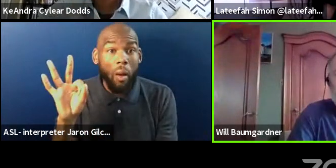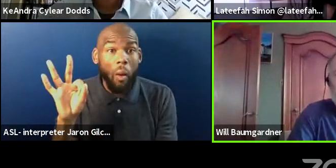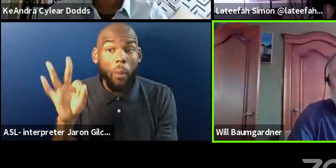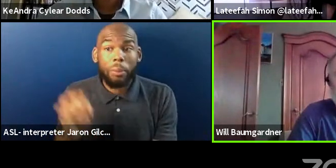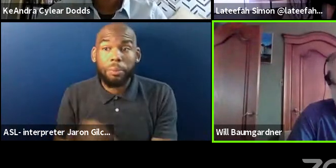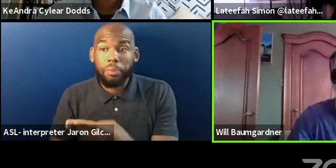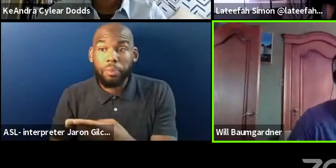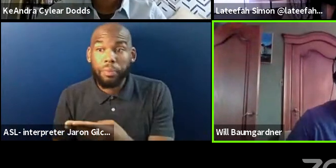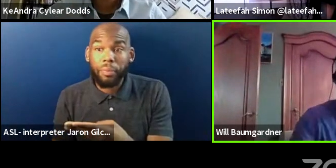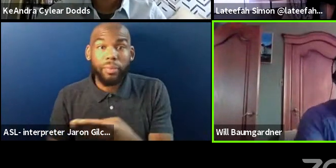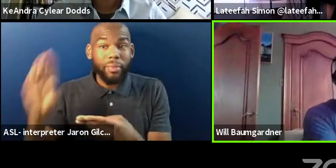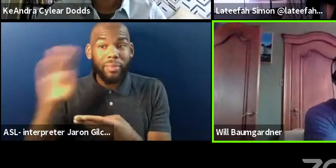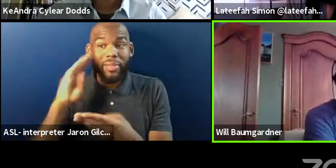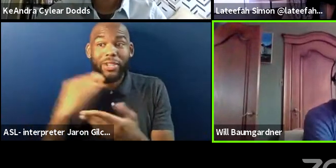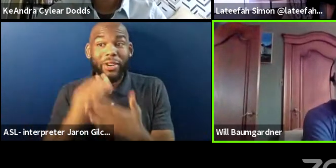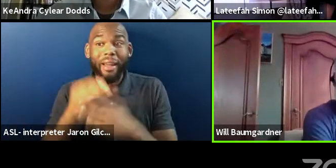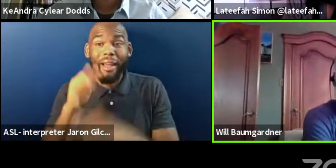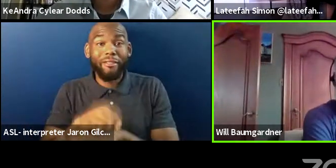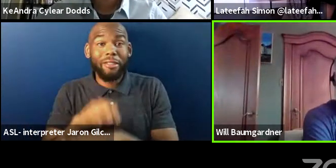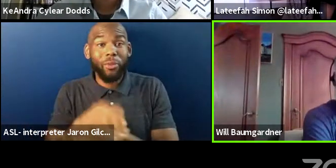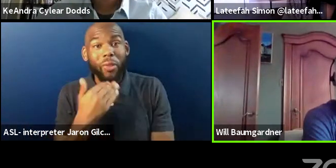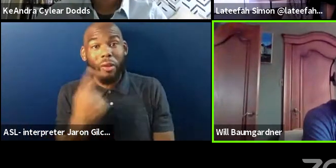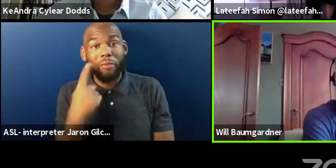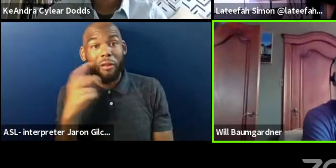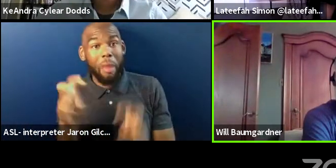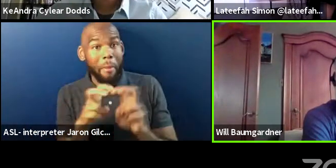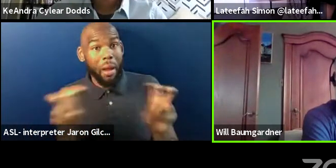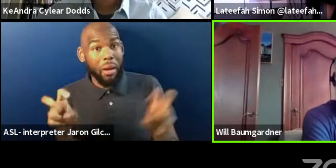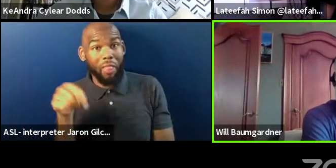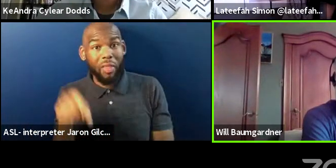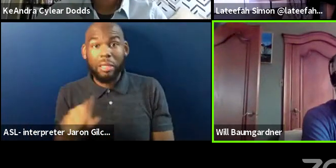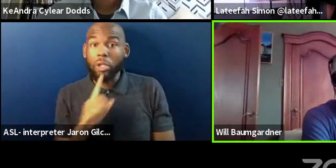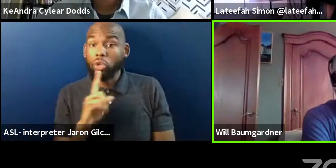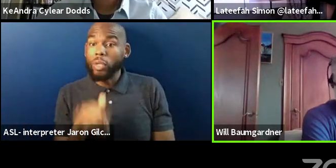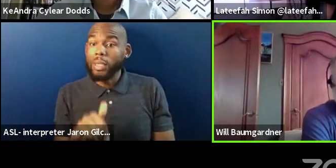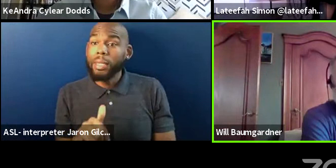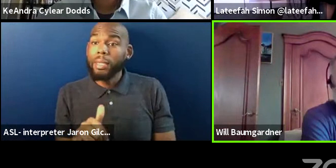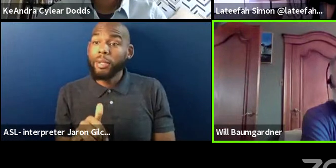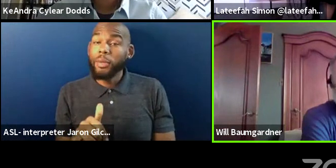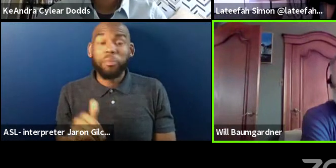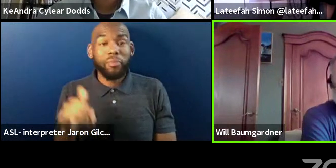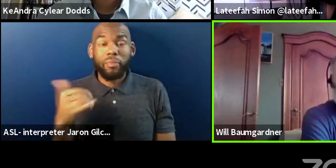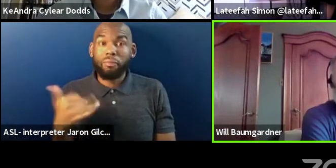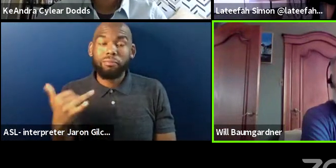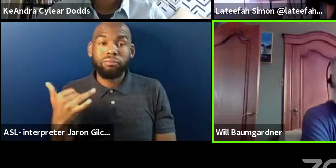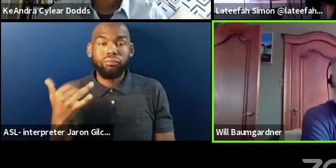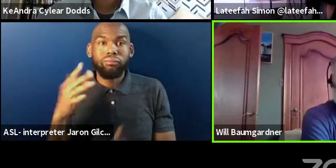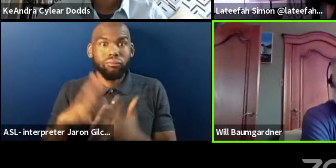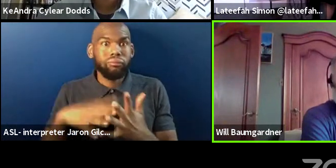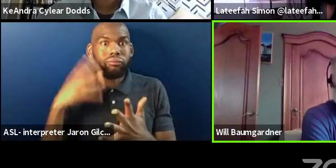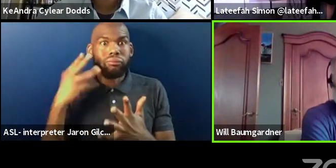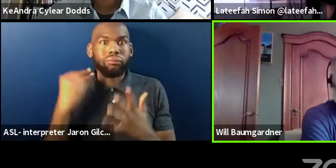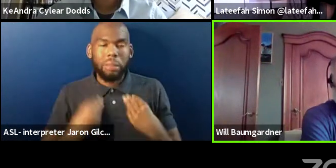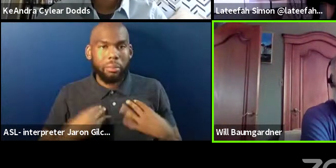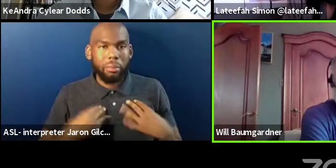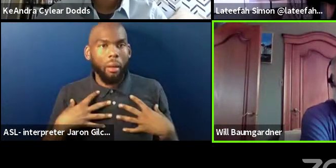Hi, good afternoon. Thank you so much to the panelists. This is really enlightening and